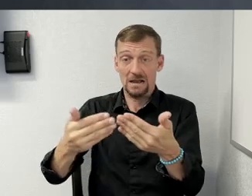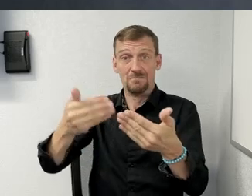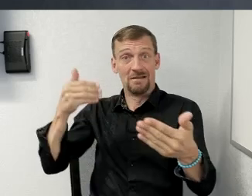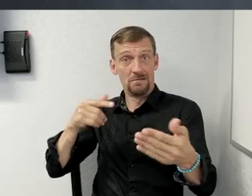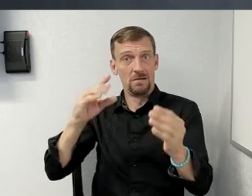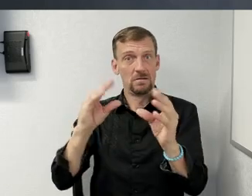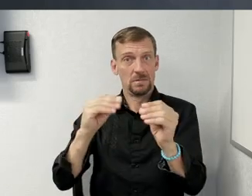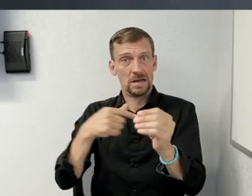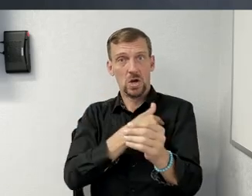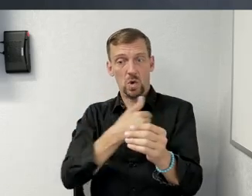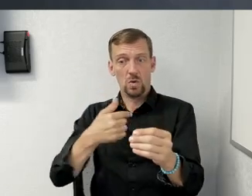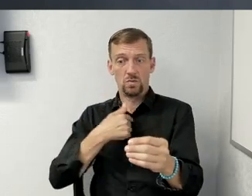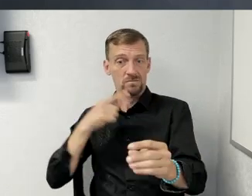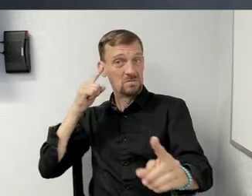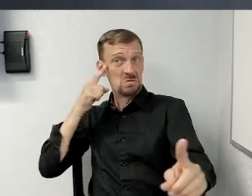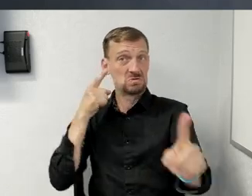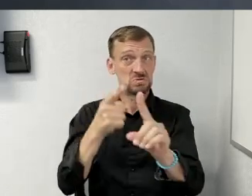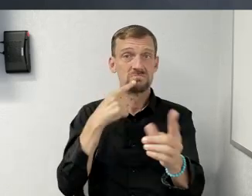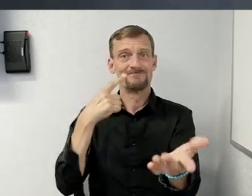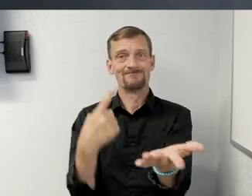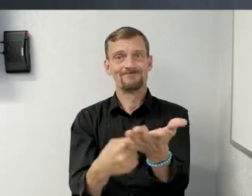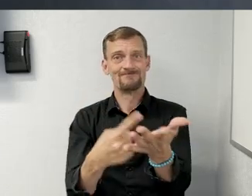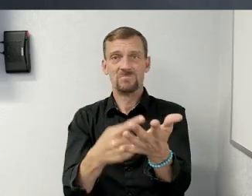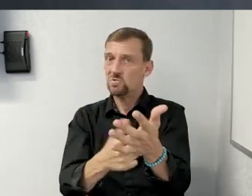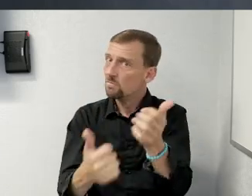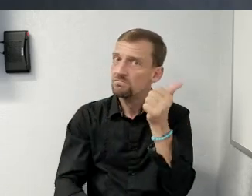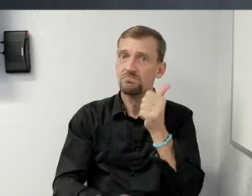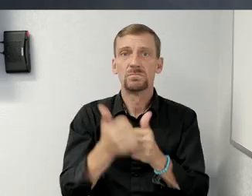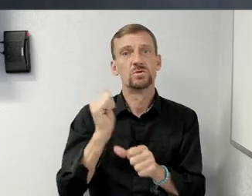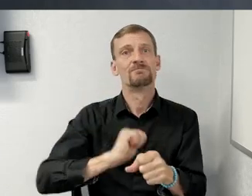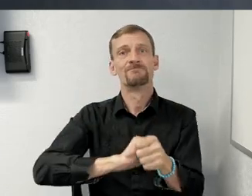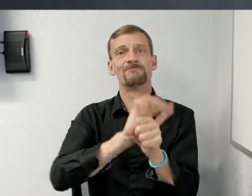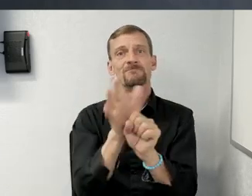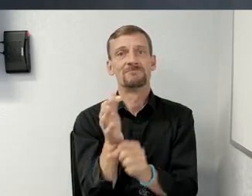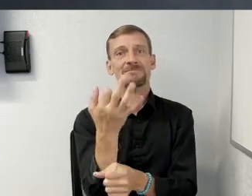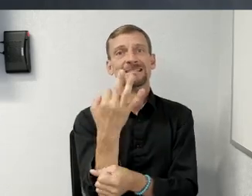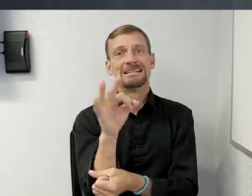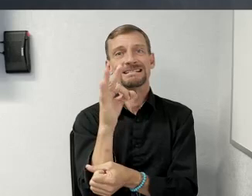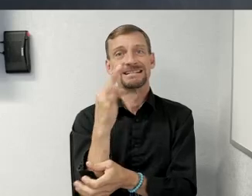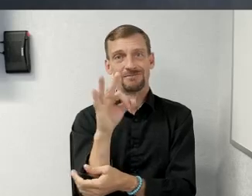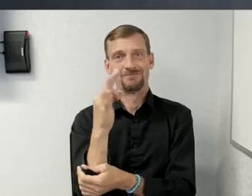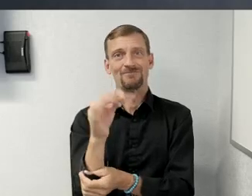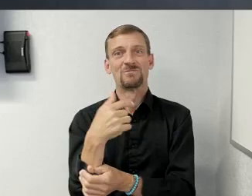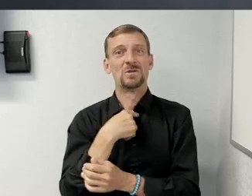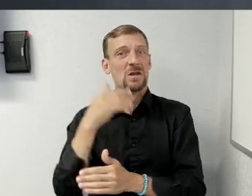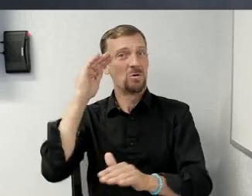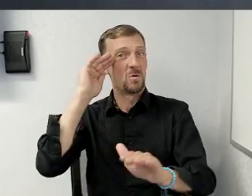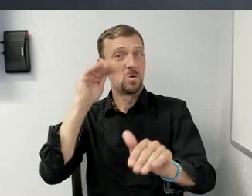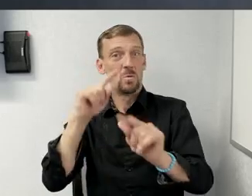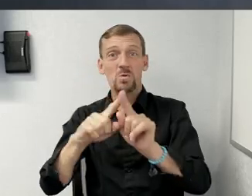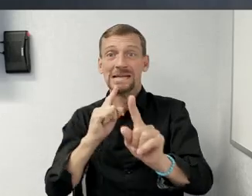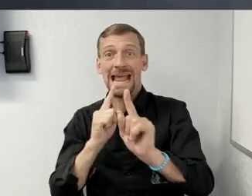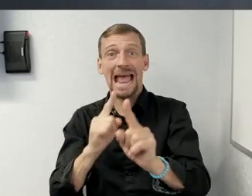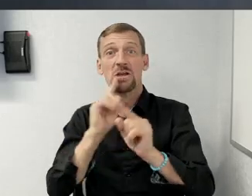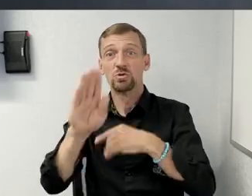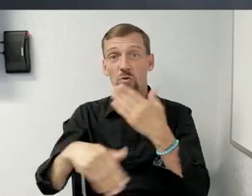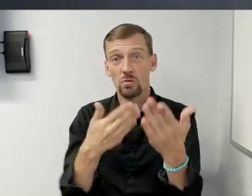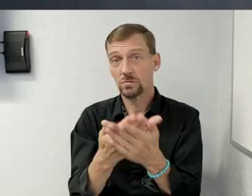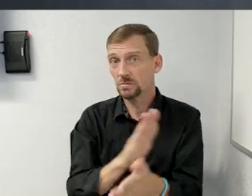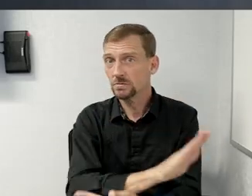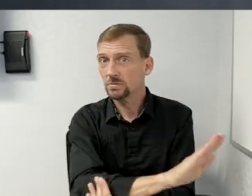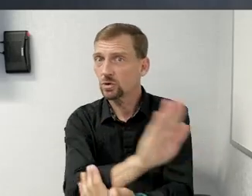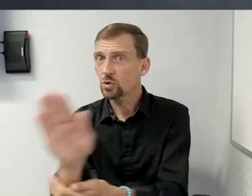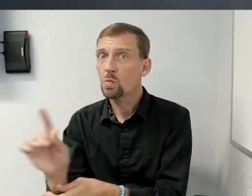dedicate tonight's discussion all about COVID-19 and hopefully to answer all of your